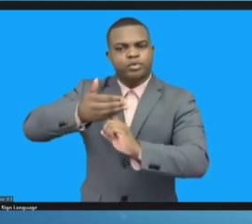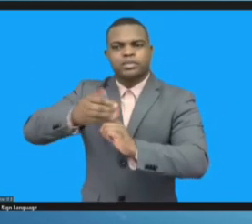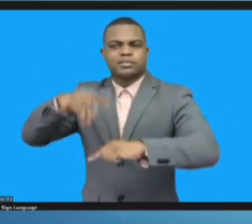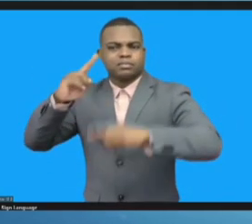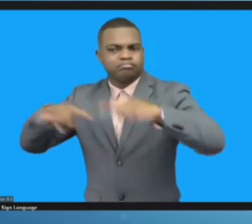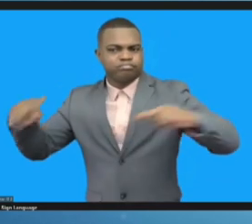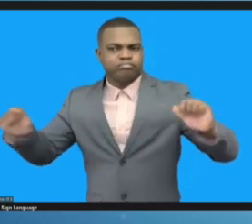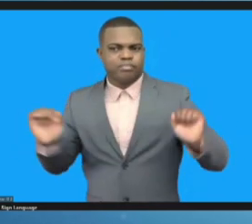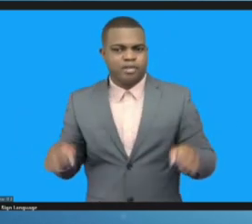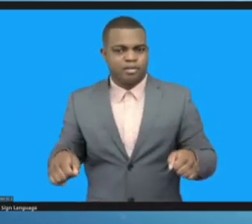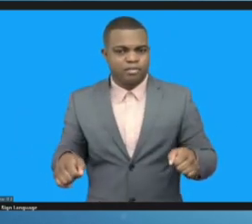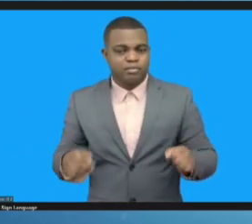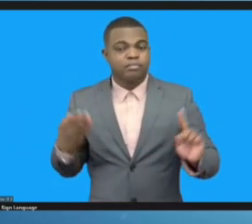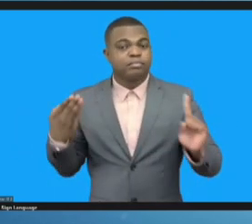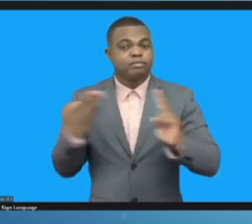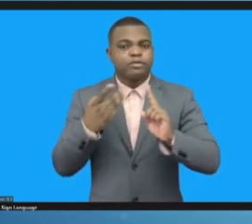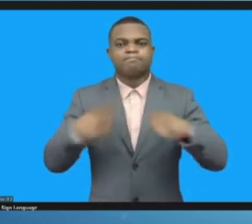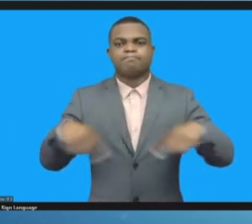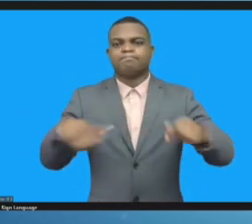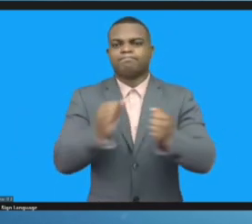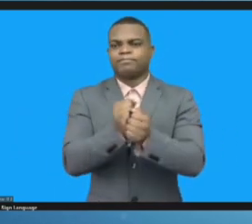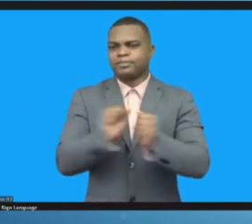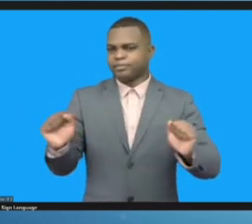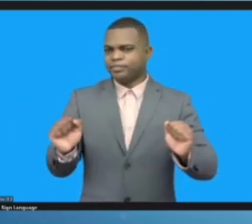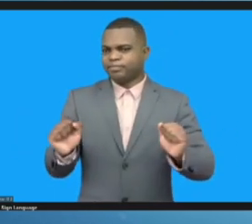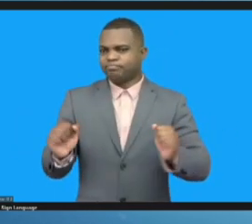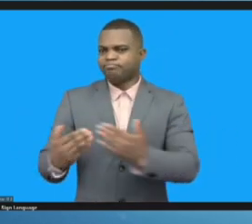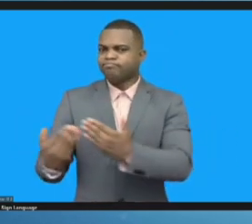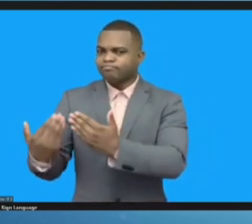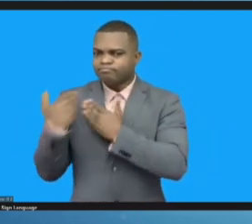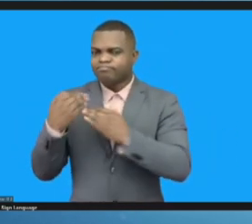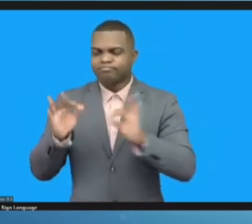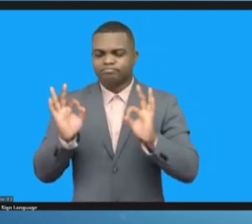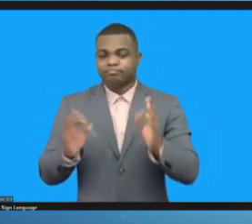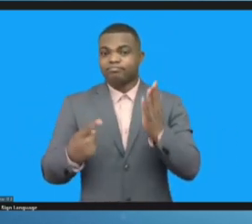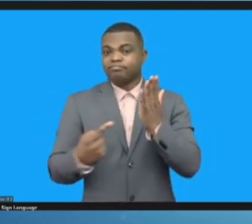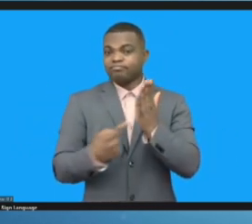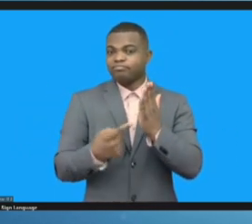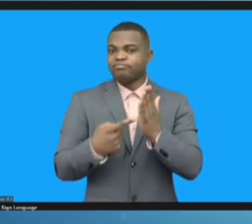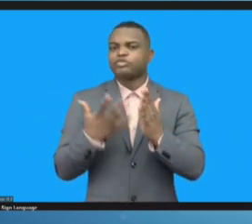highlighting the promises and the perils of the digital space.